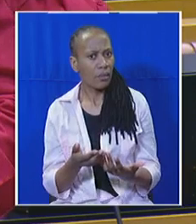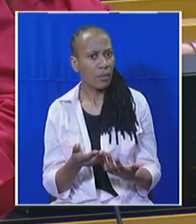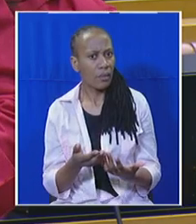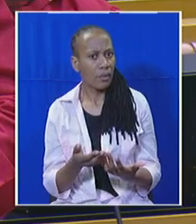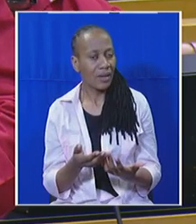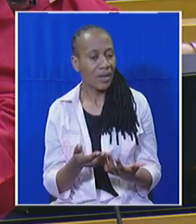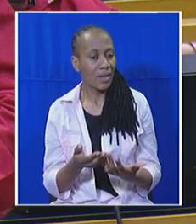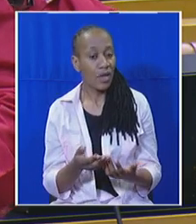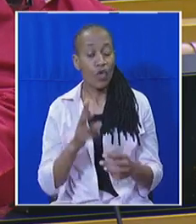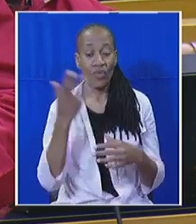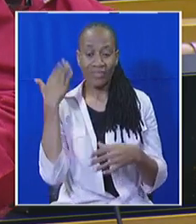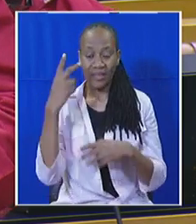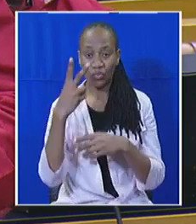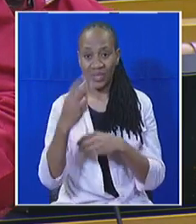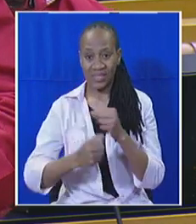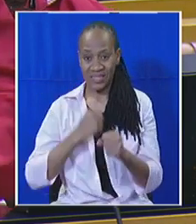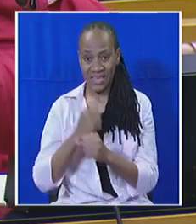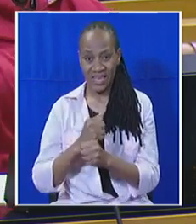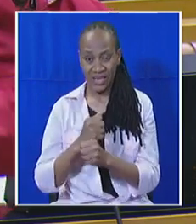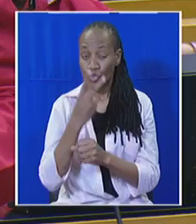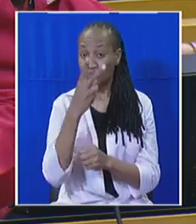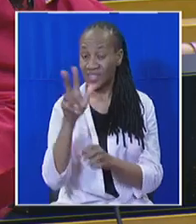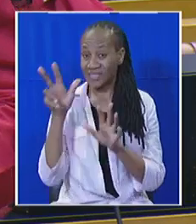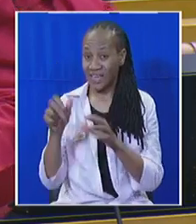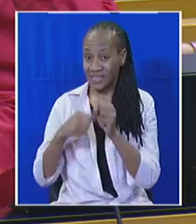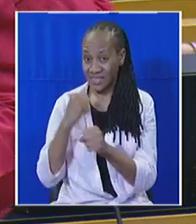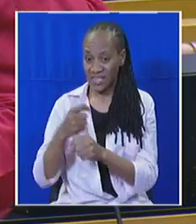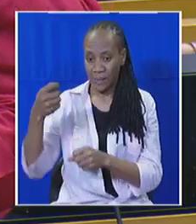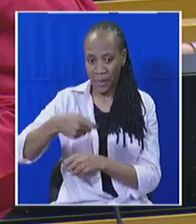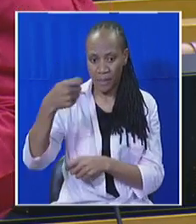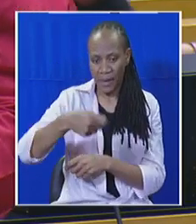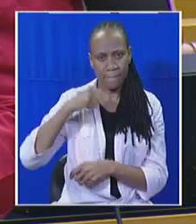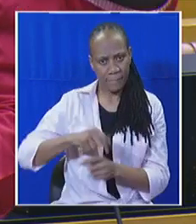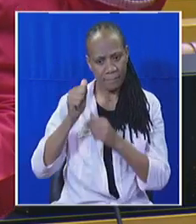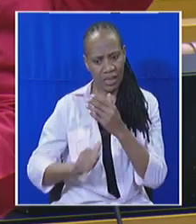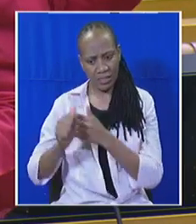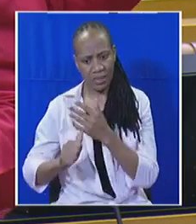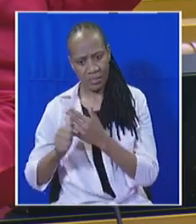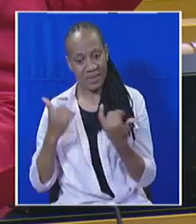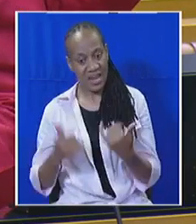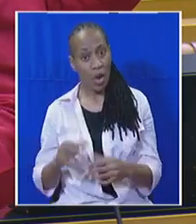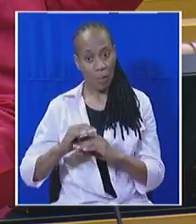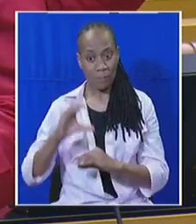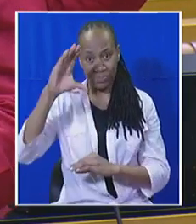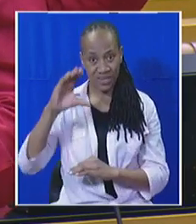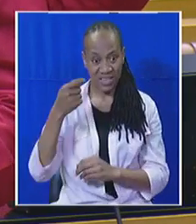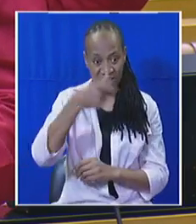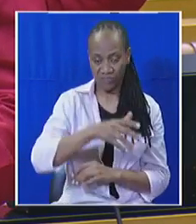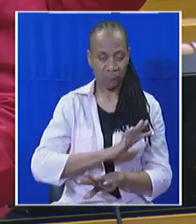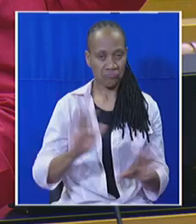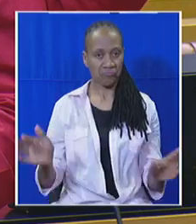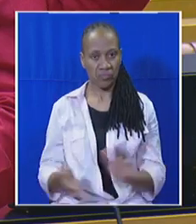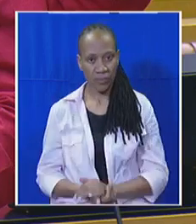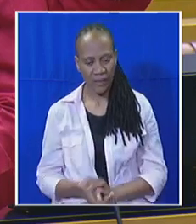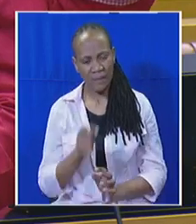past 28 years and therefore did not owe him a cent. This means that Mr. Jack was employed by this company as